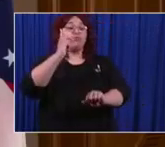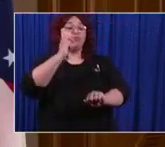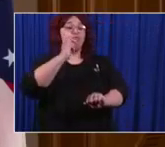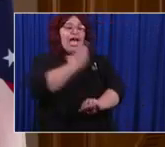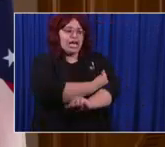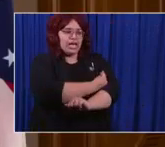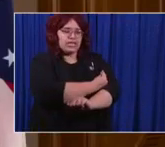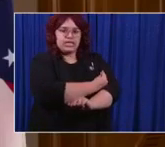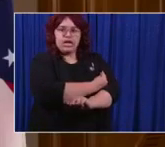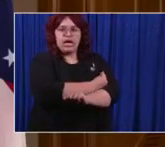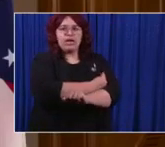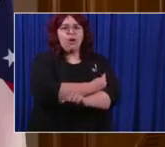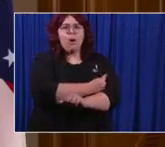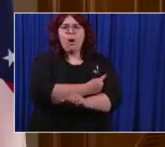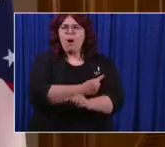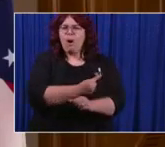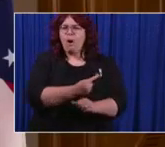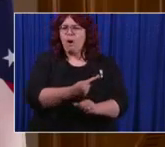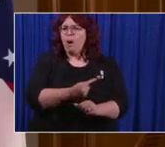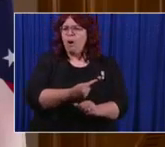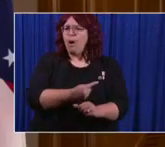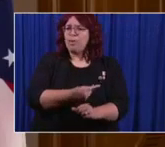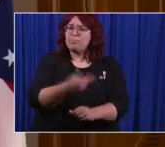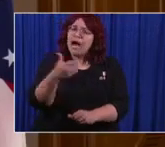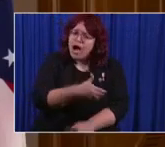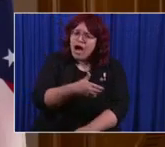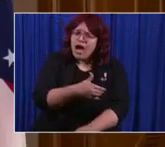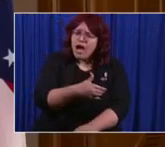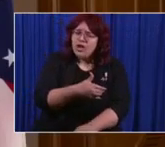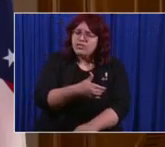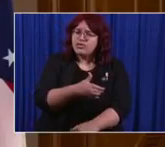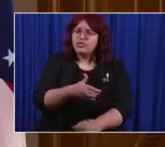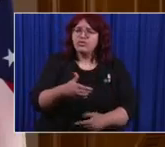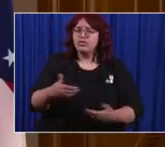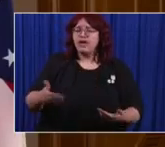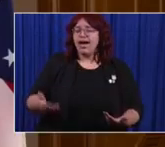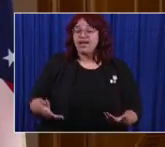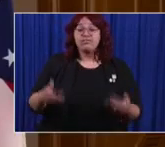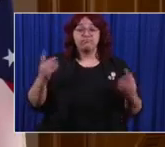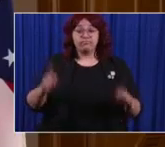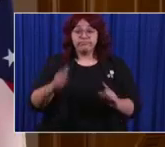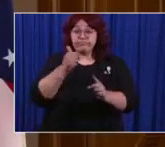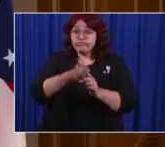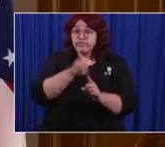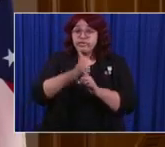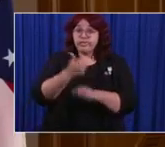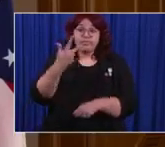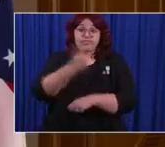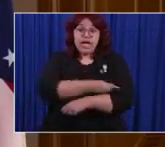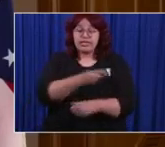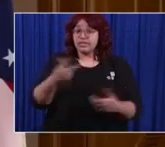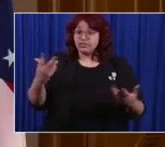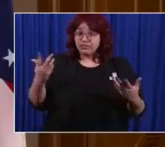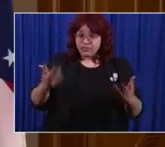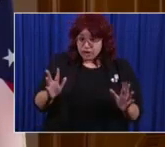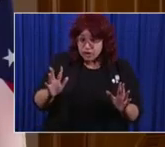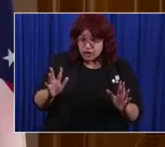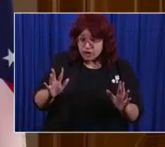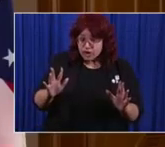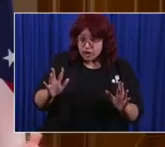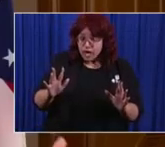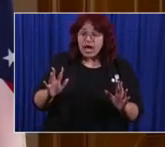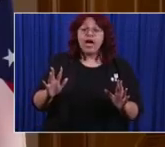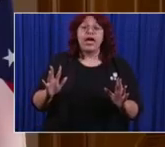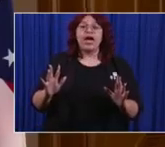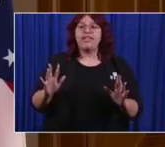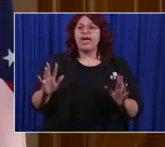and they just are very, very effective. And that if you've been vaccinated and that time has